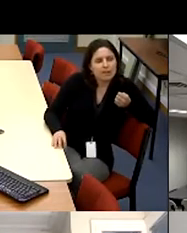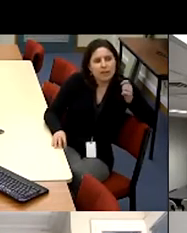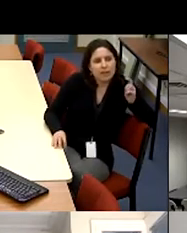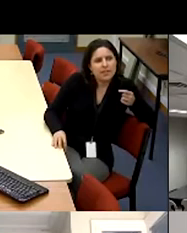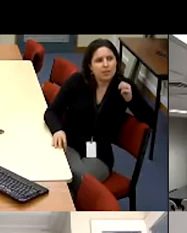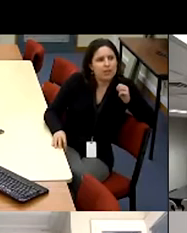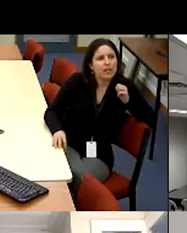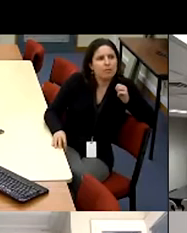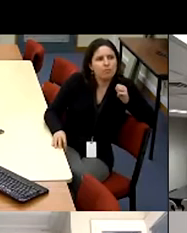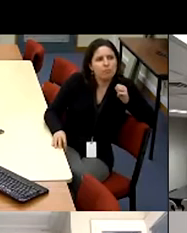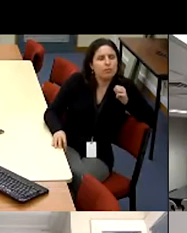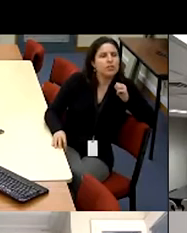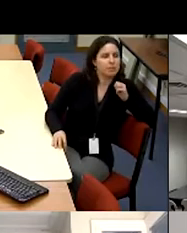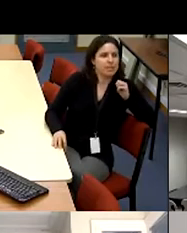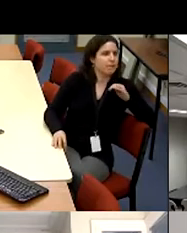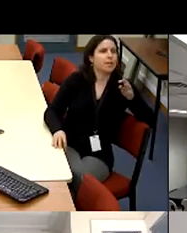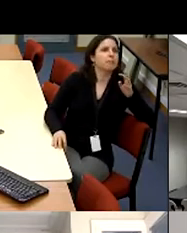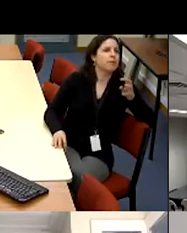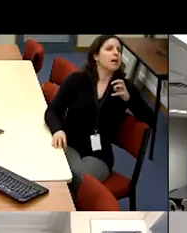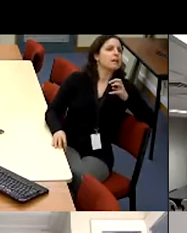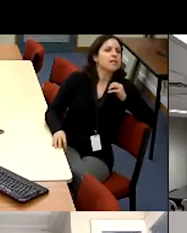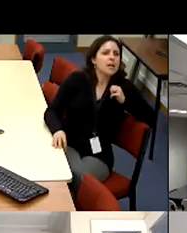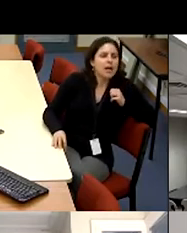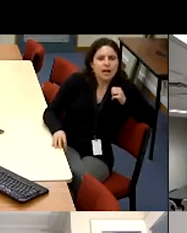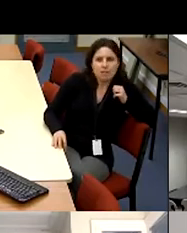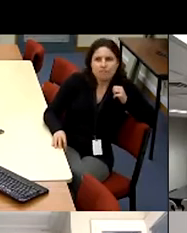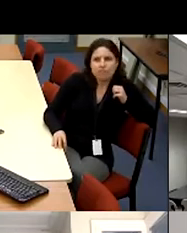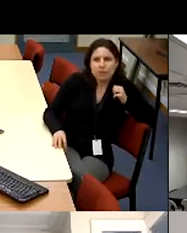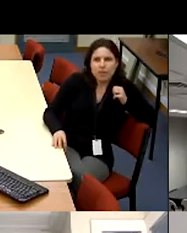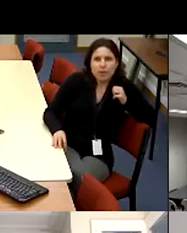way that they don't necessarily want to be defined by.